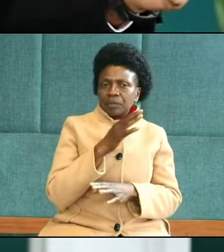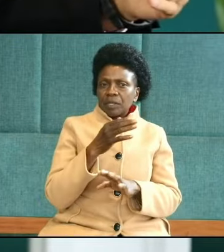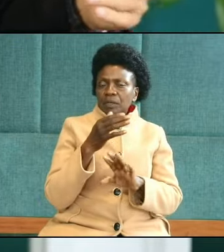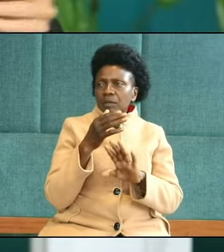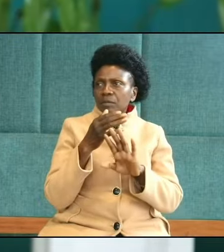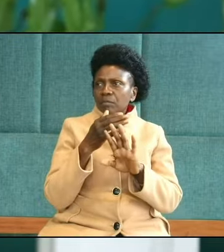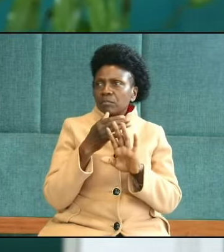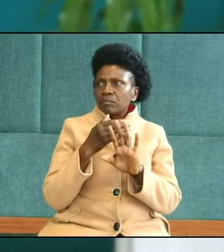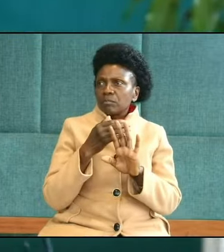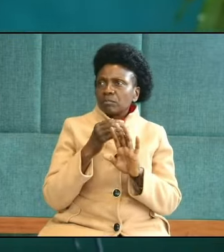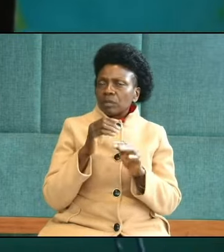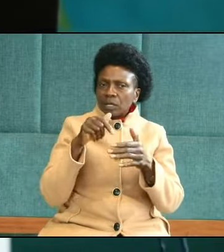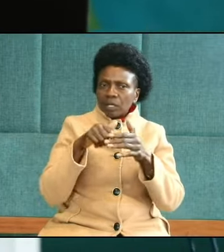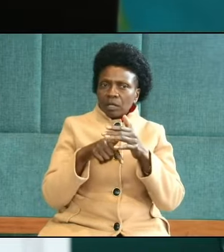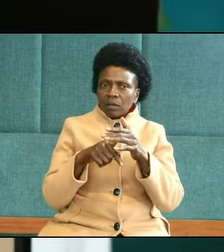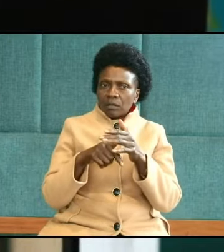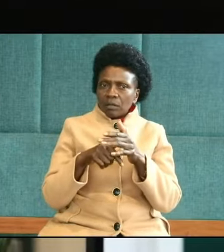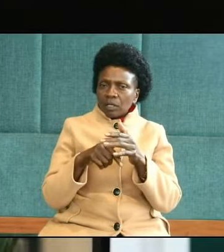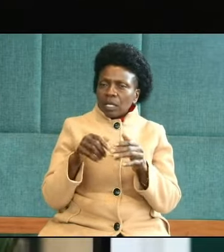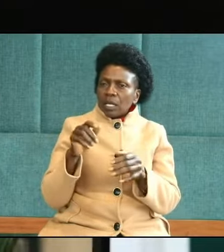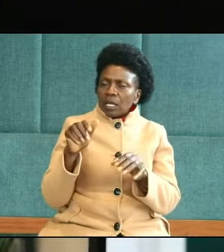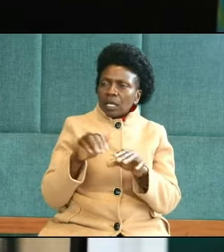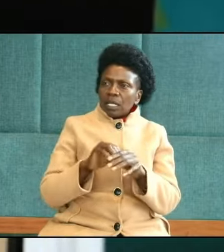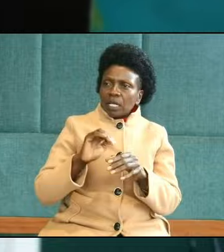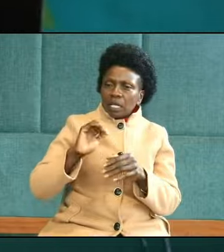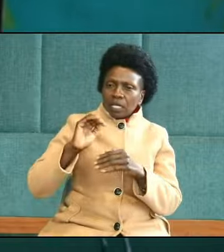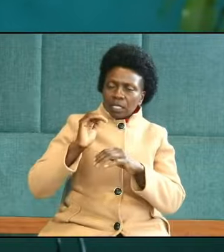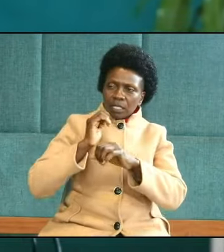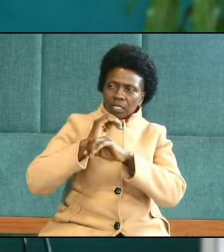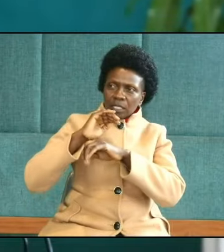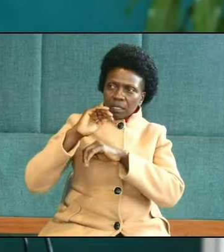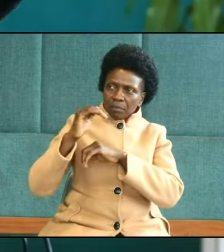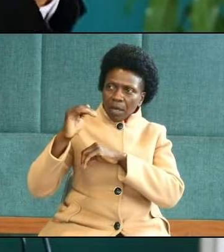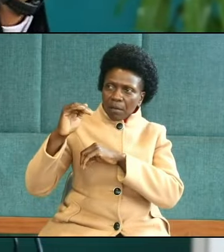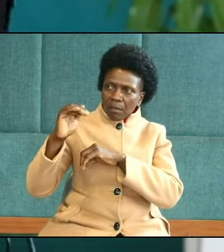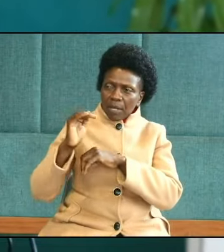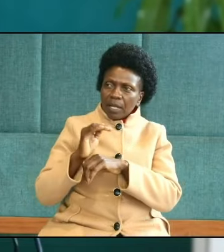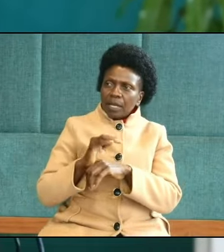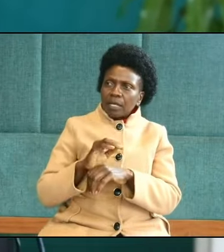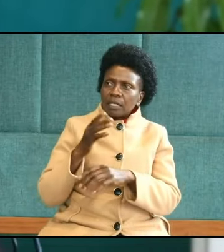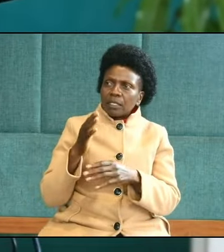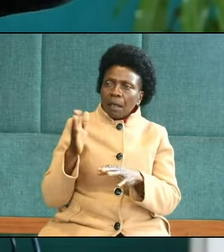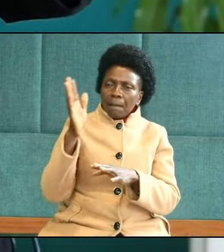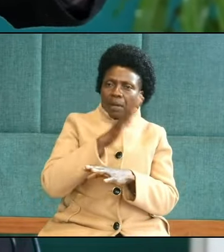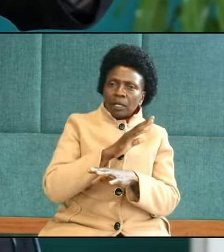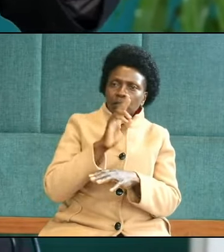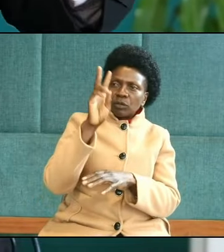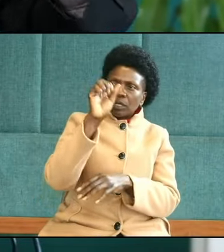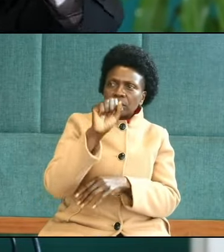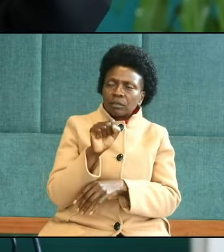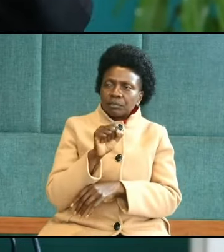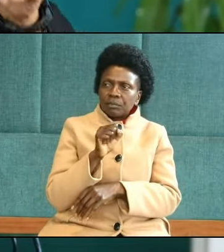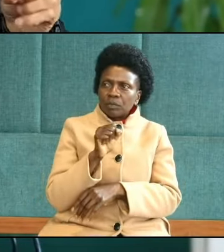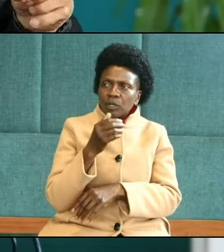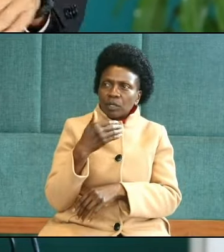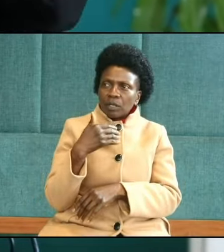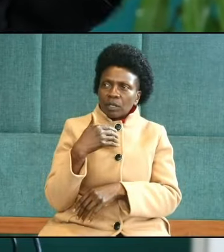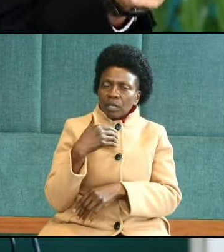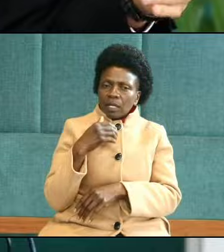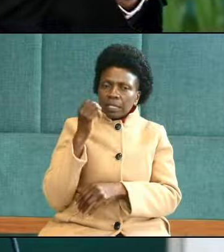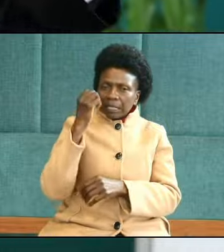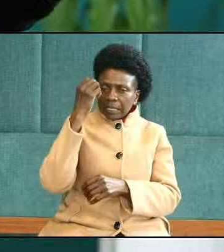mission service down in Zimbabwe, where we had served. And on our way back to the United States, we had